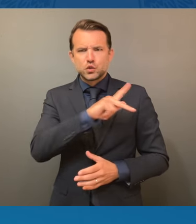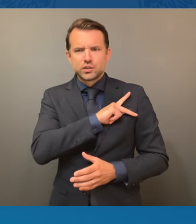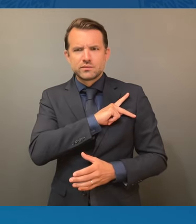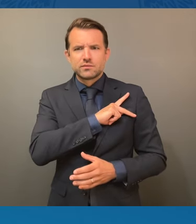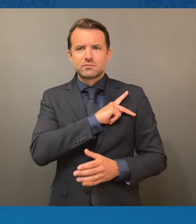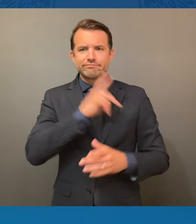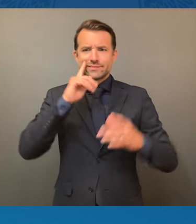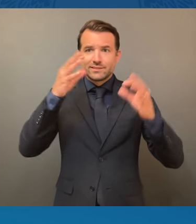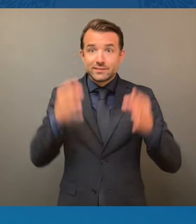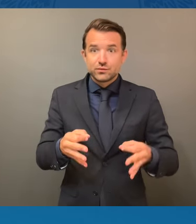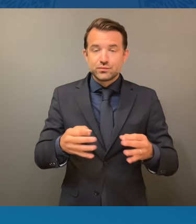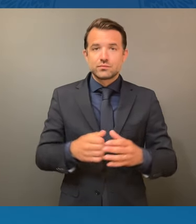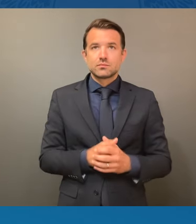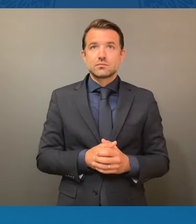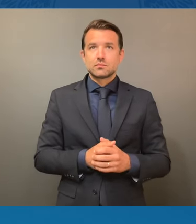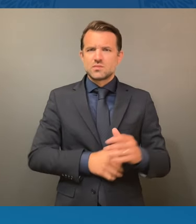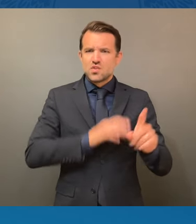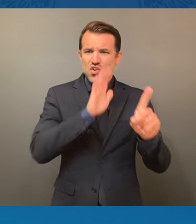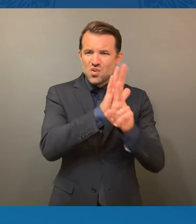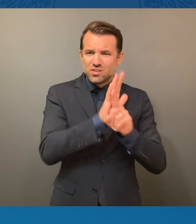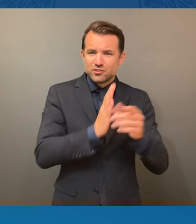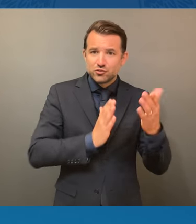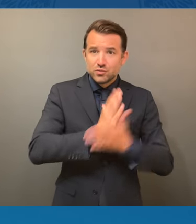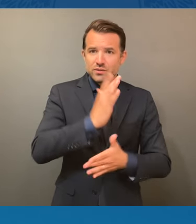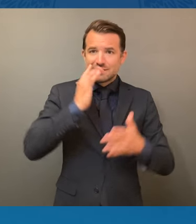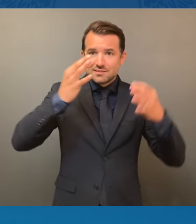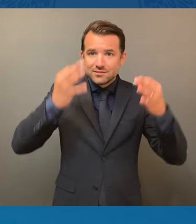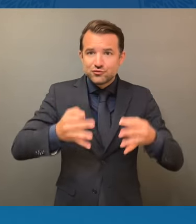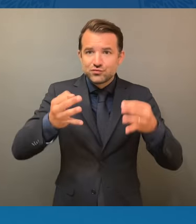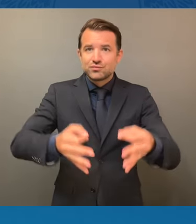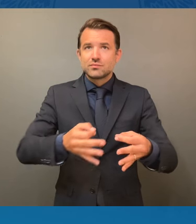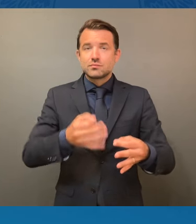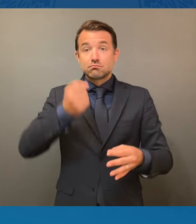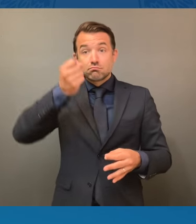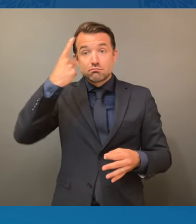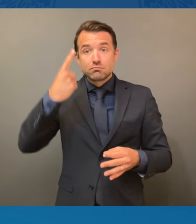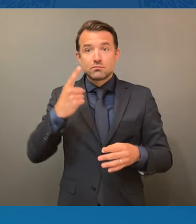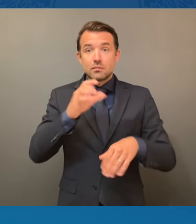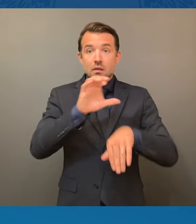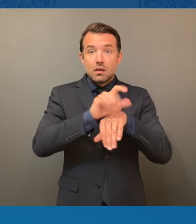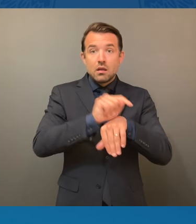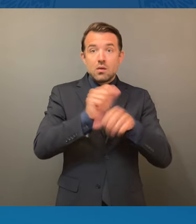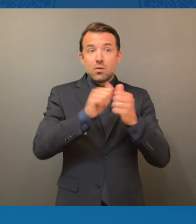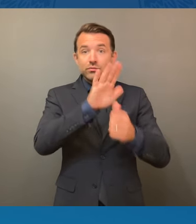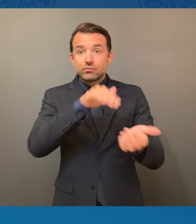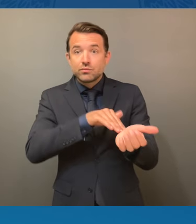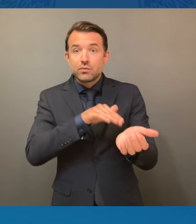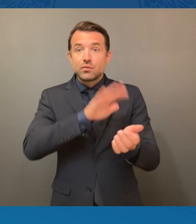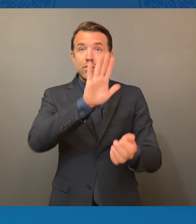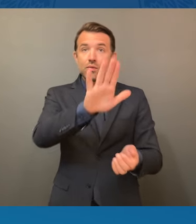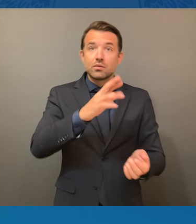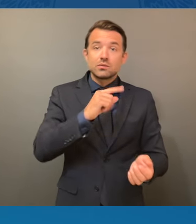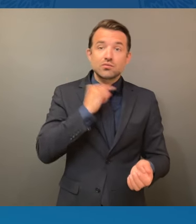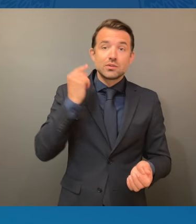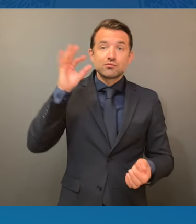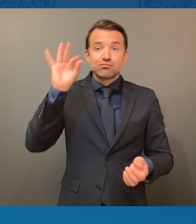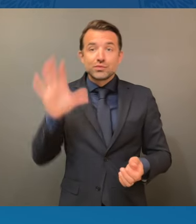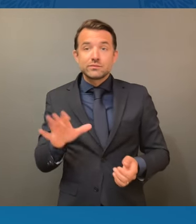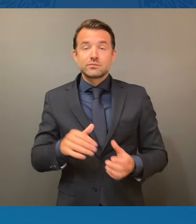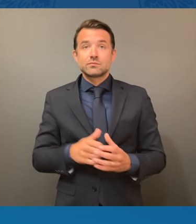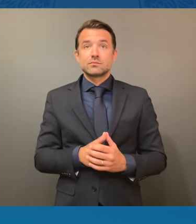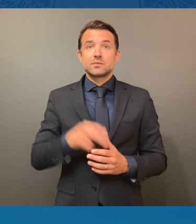her right to make in consultation with her doctor, her pastor, her priest, her